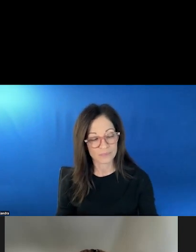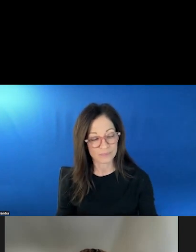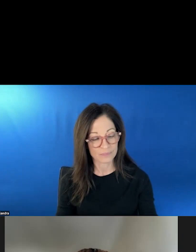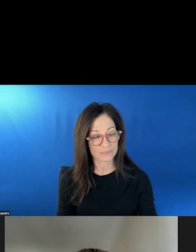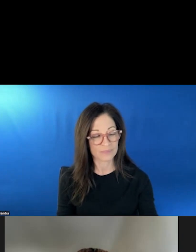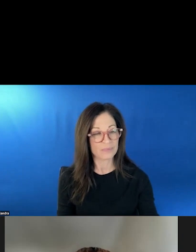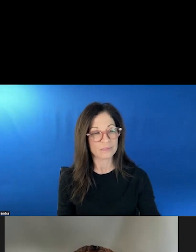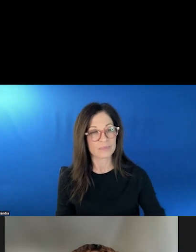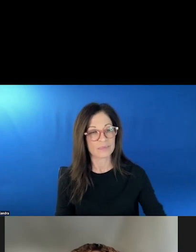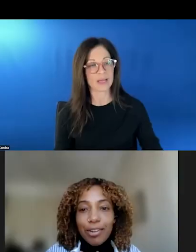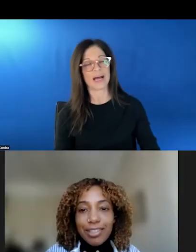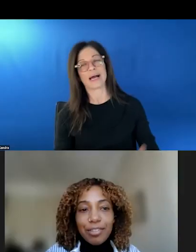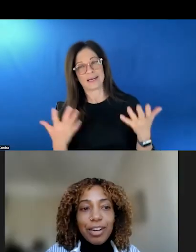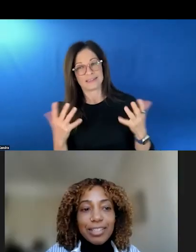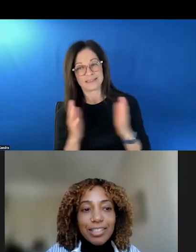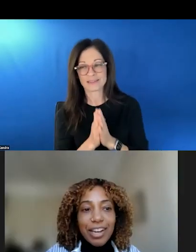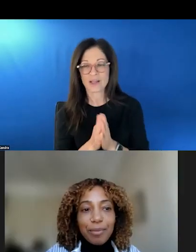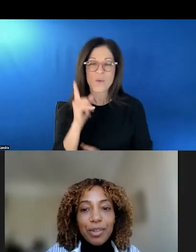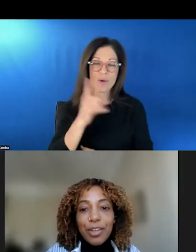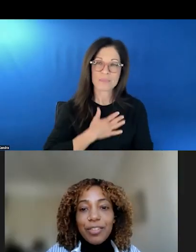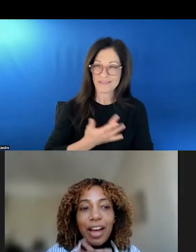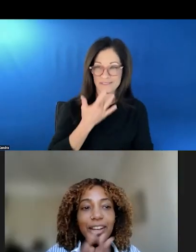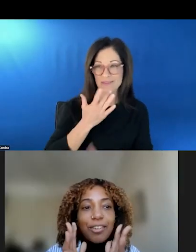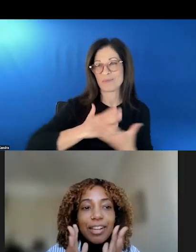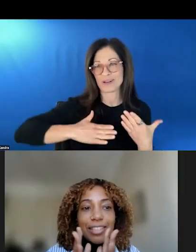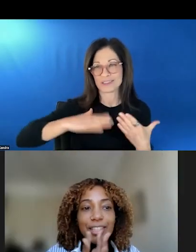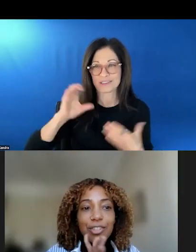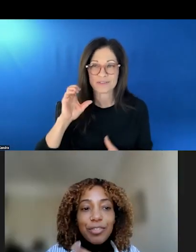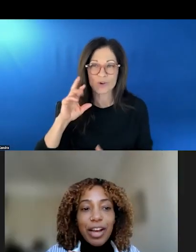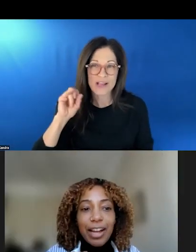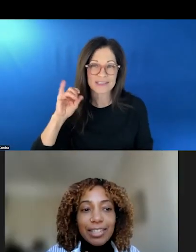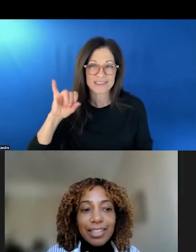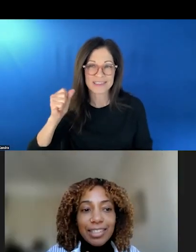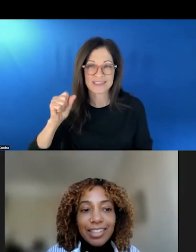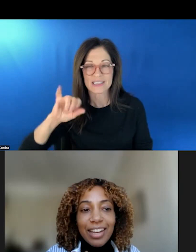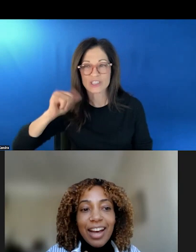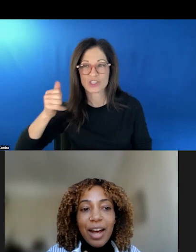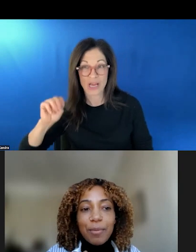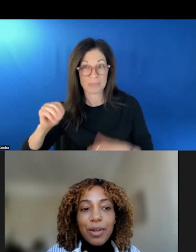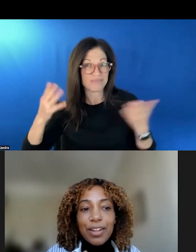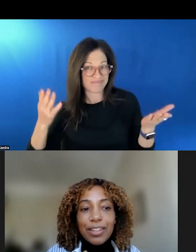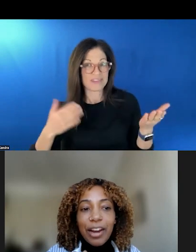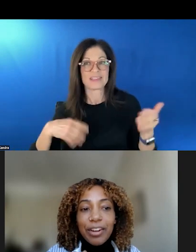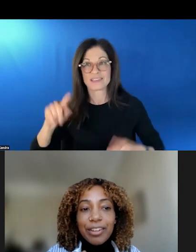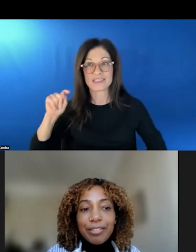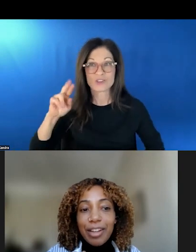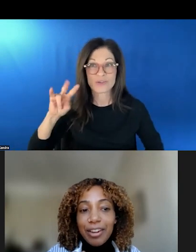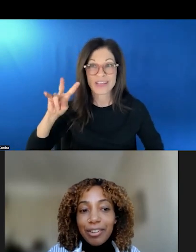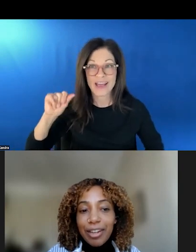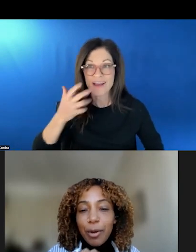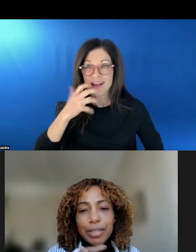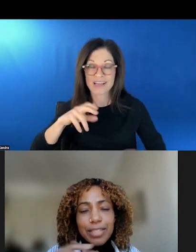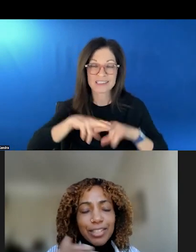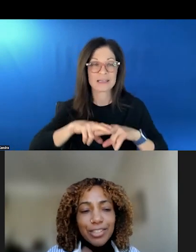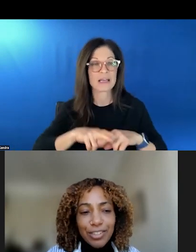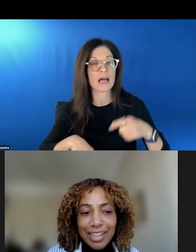One of my favorite parts of the Crisis Jam got Crisis Trivia Hot Seat. Larry Villano, I